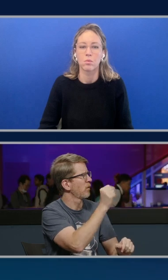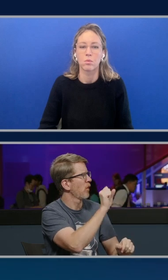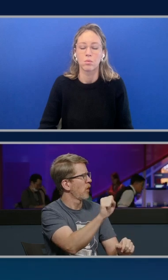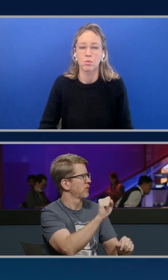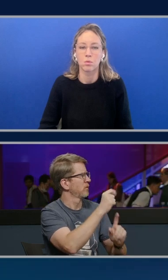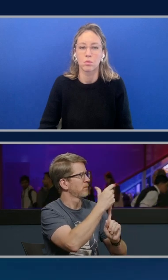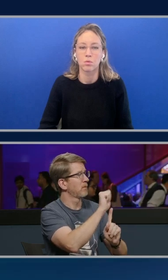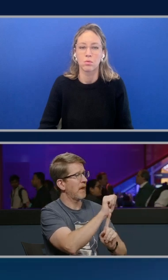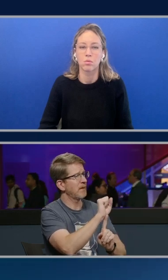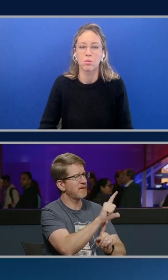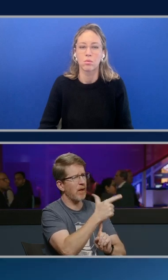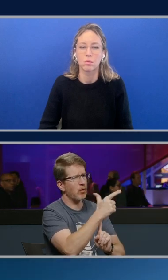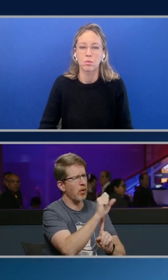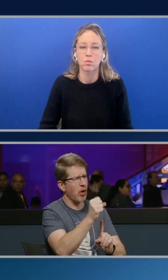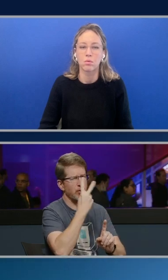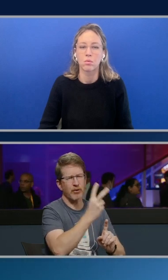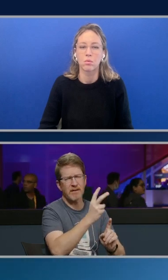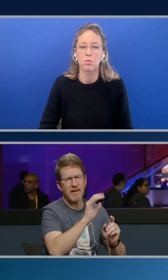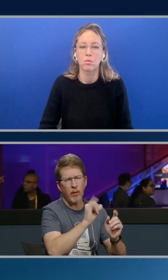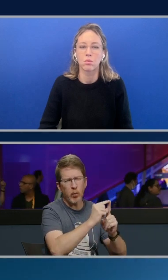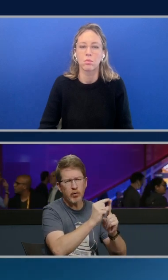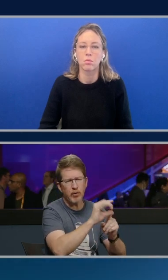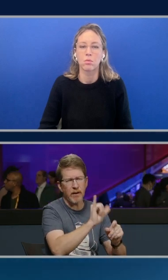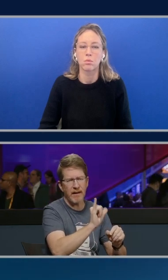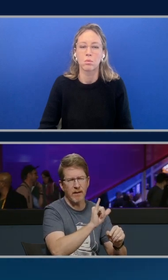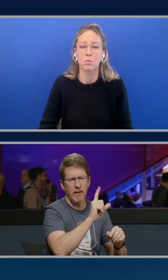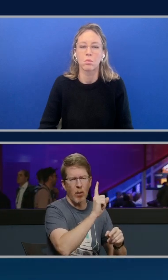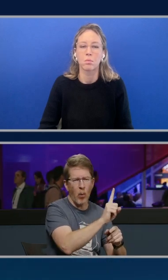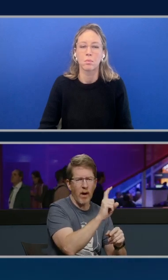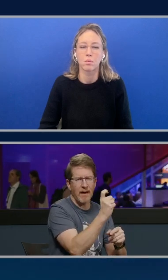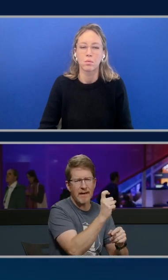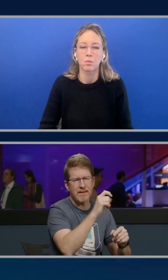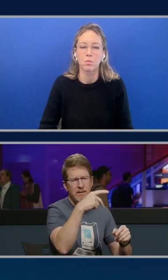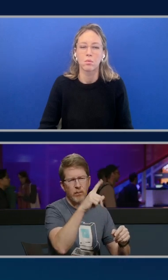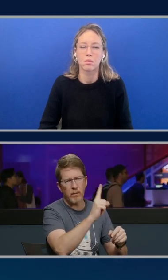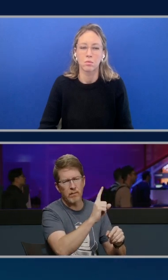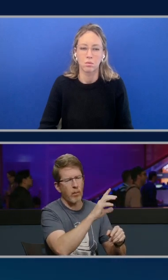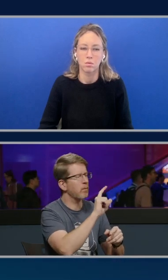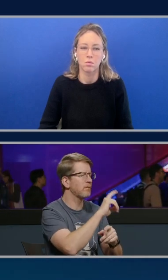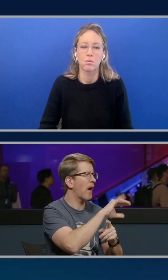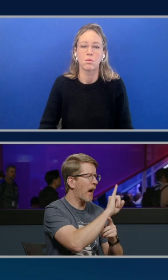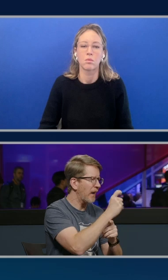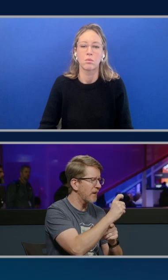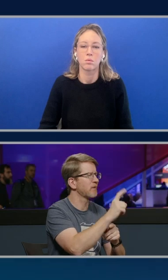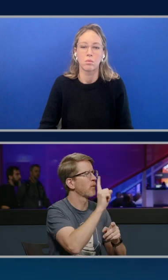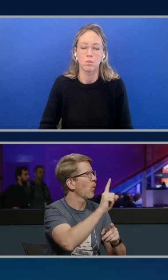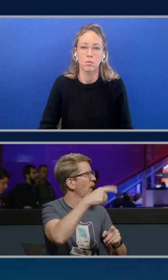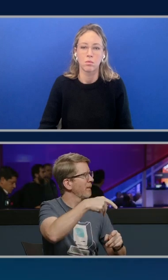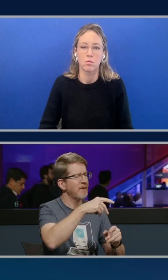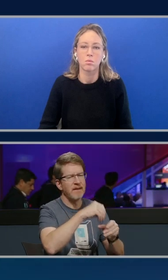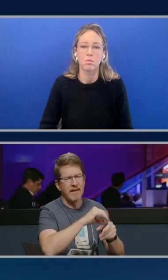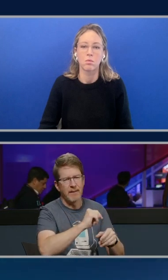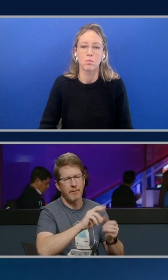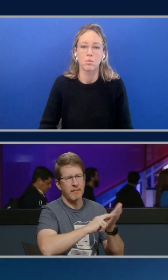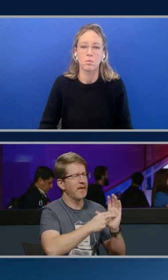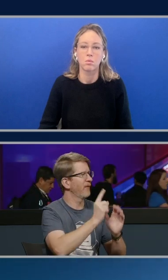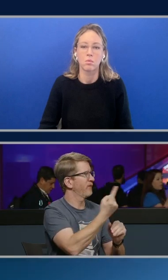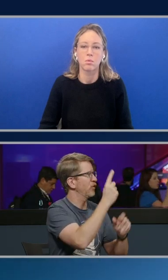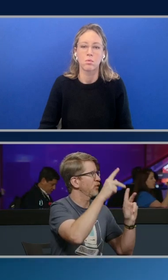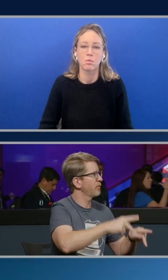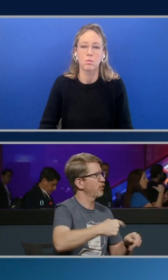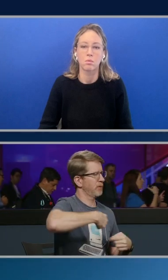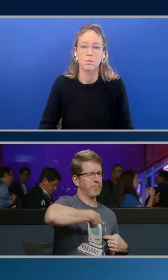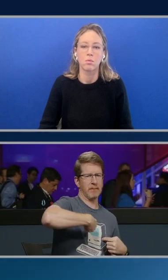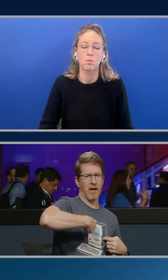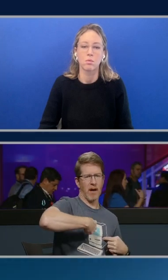being translated into ASL Gloss. You'll probably notice here you're seeing some of these things that say like IX1P and things